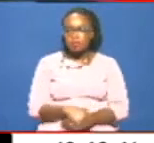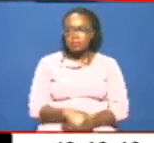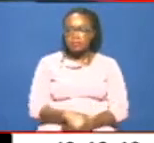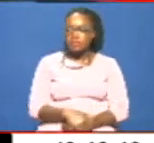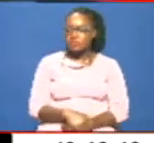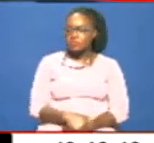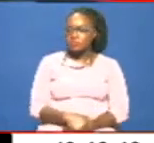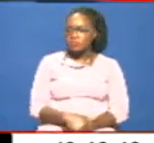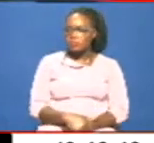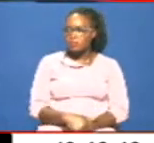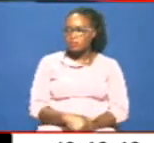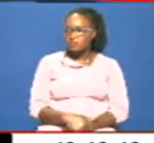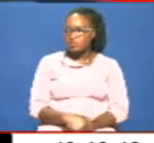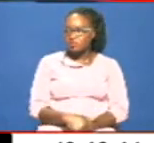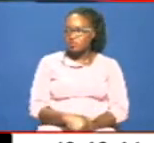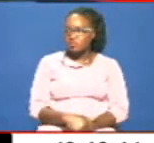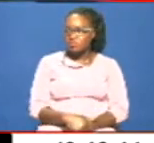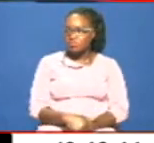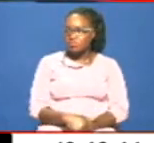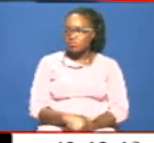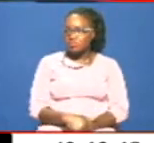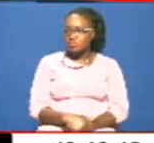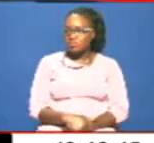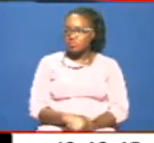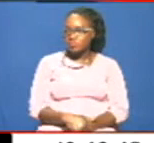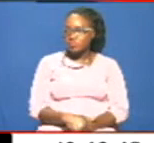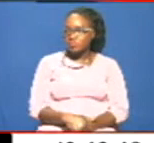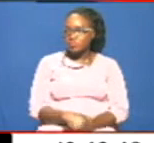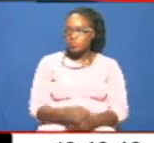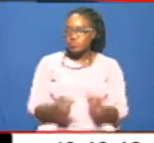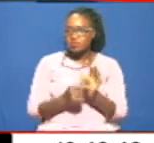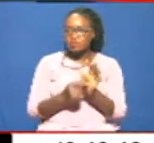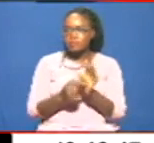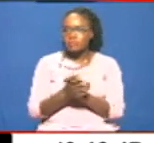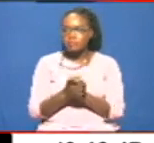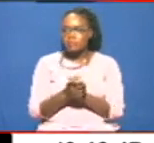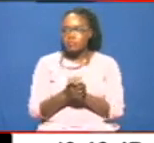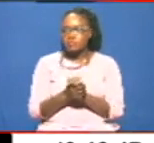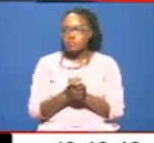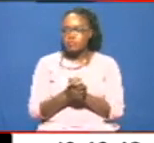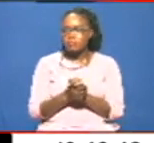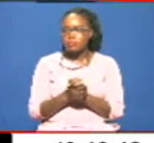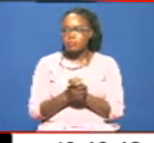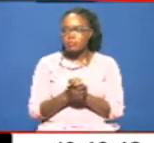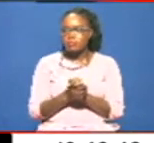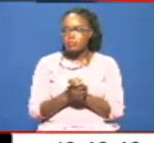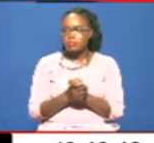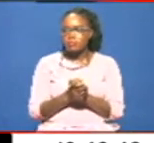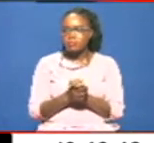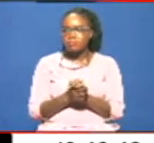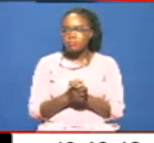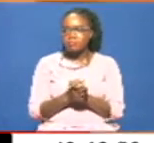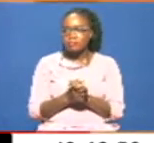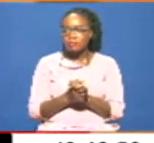ahead. They are on your screen. They'll be on your screen in a little bit. Okay. Mm-hmm. So,